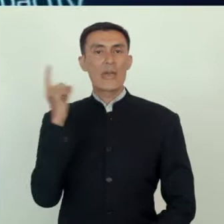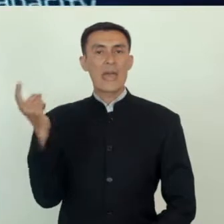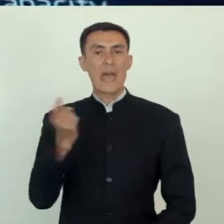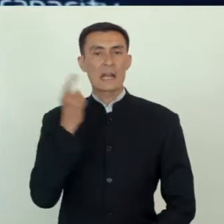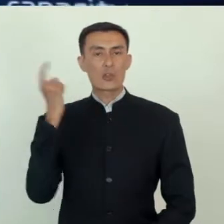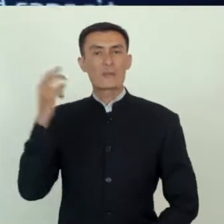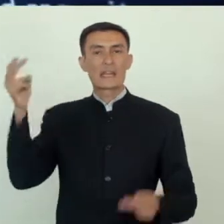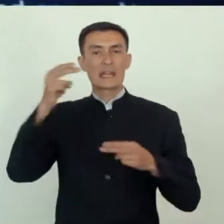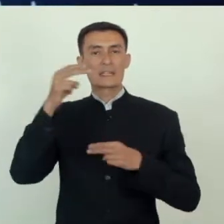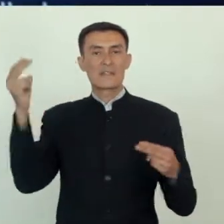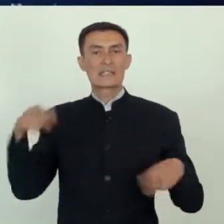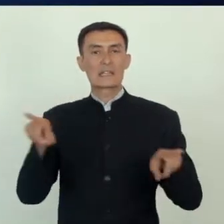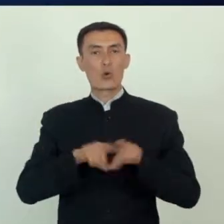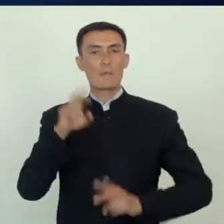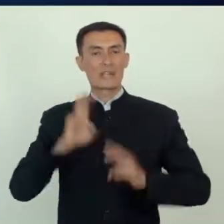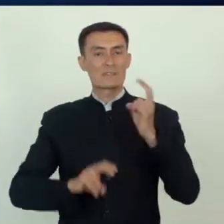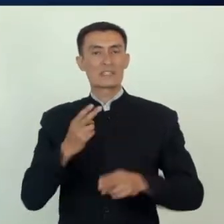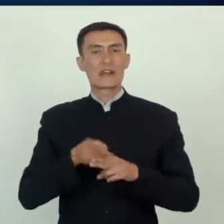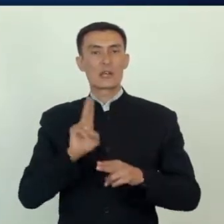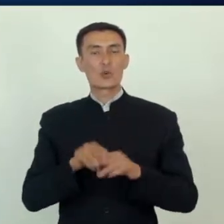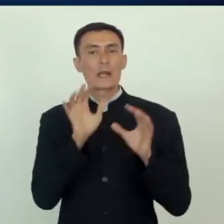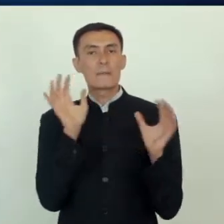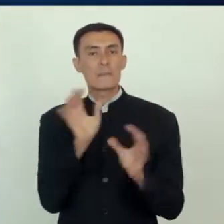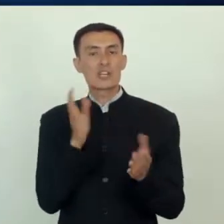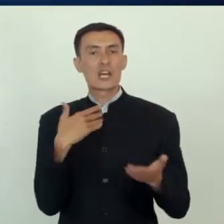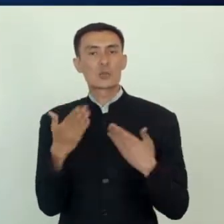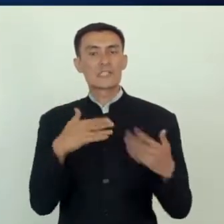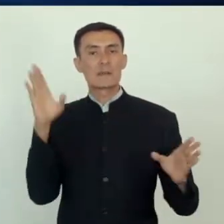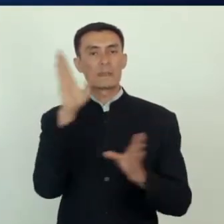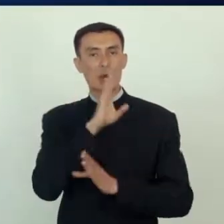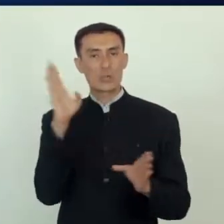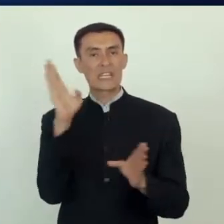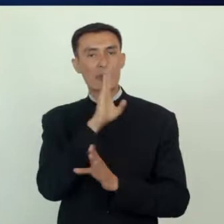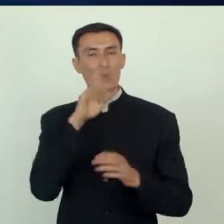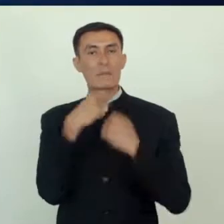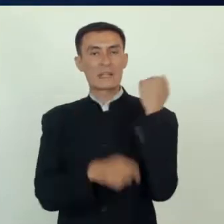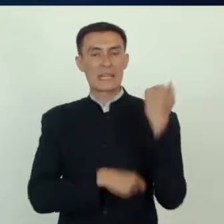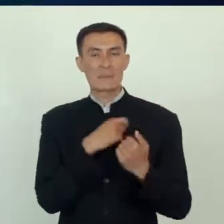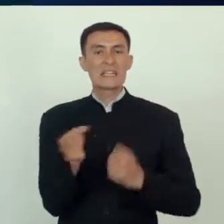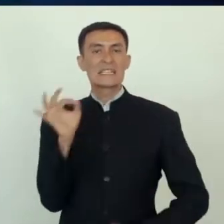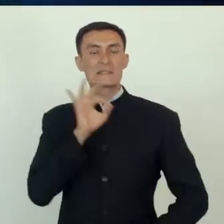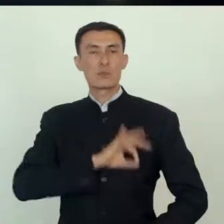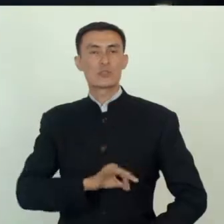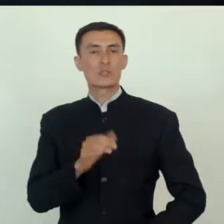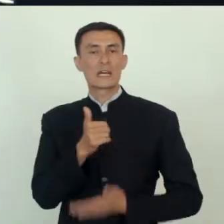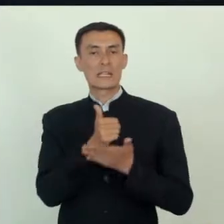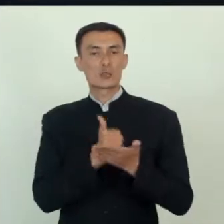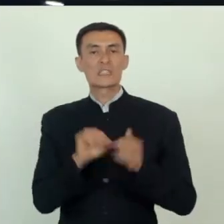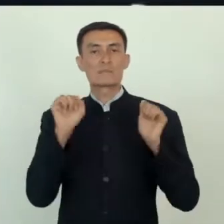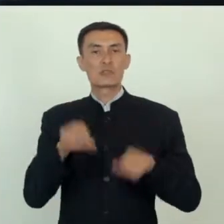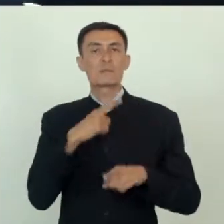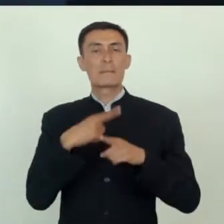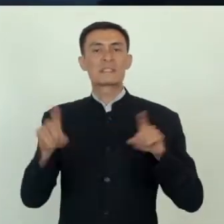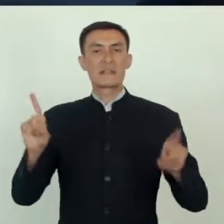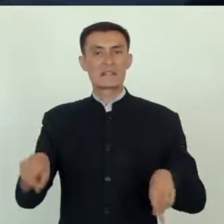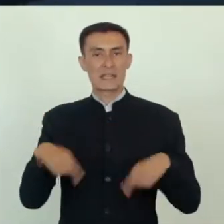Green economy is an industry that attitudes to the nature and natural resources are careful and use resources that can be